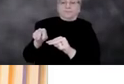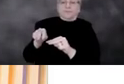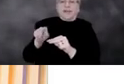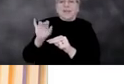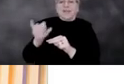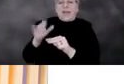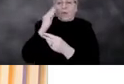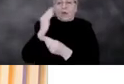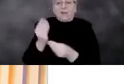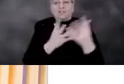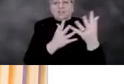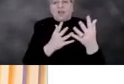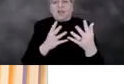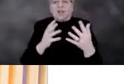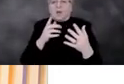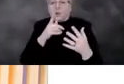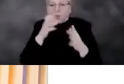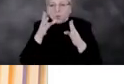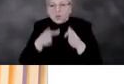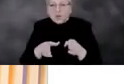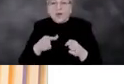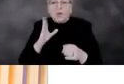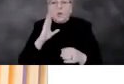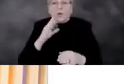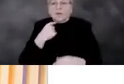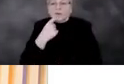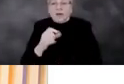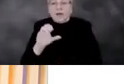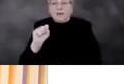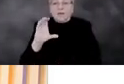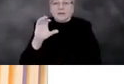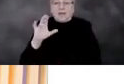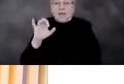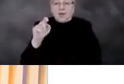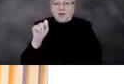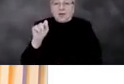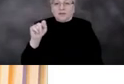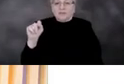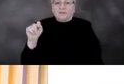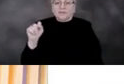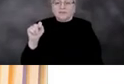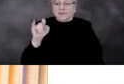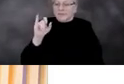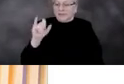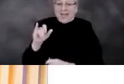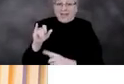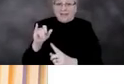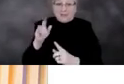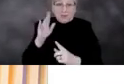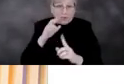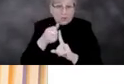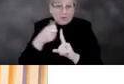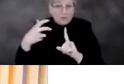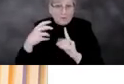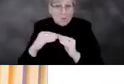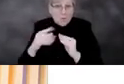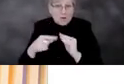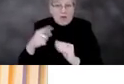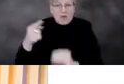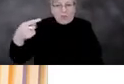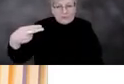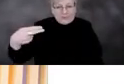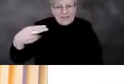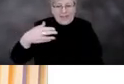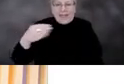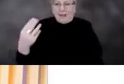Scarrett and those, that form of presentation, which we'll be discussing on Thursday and next Monday for presenters